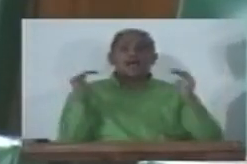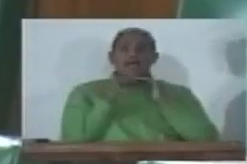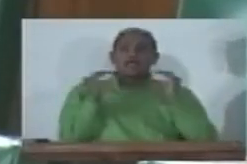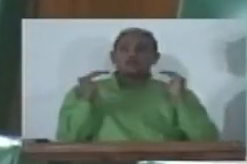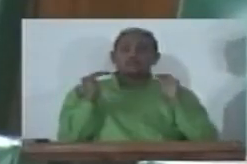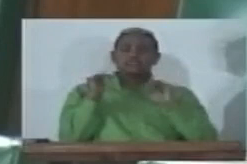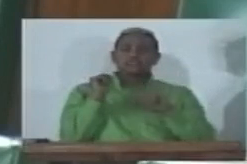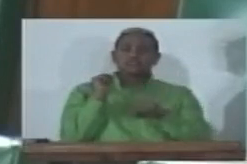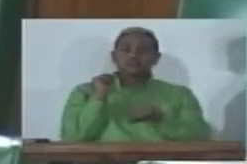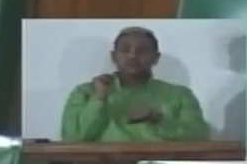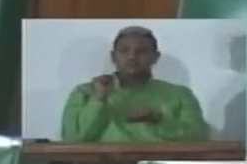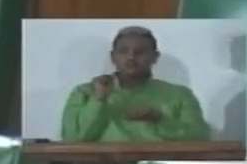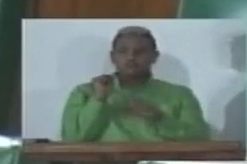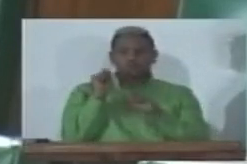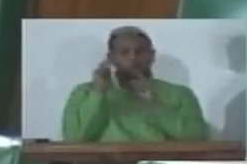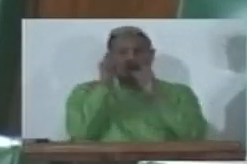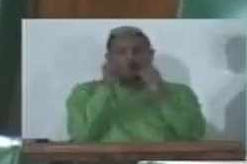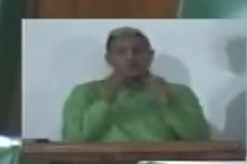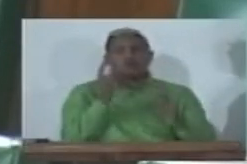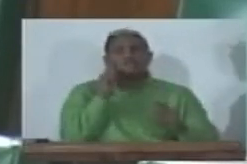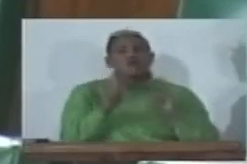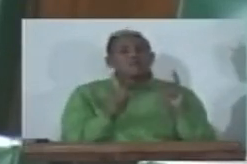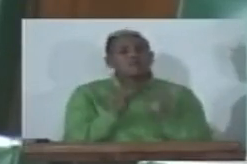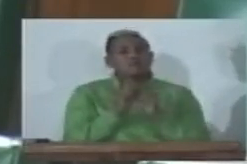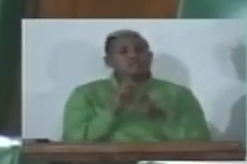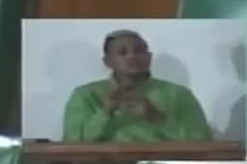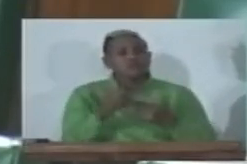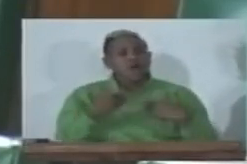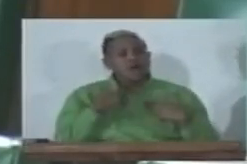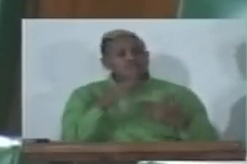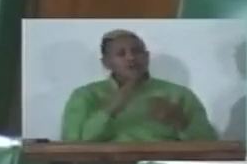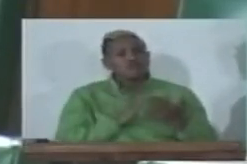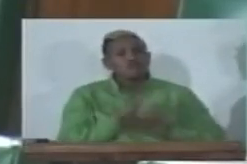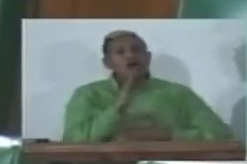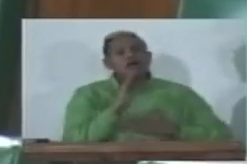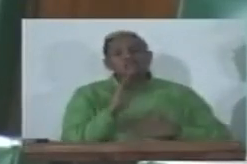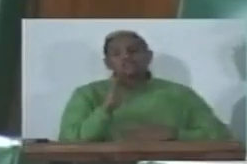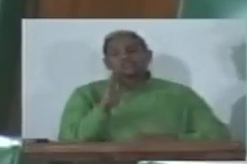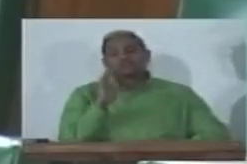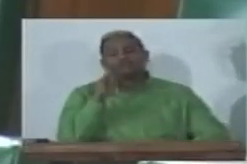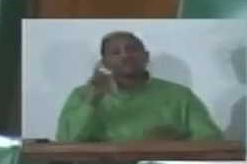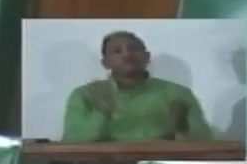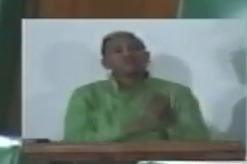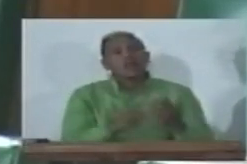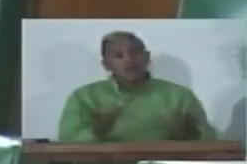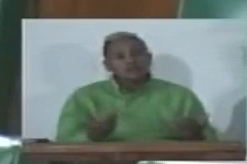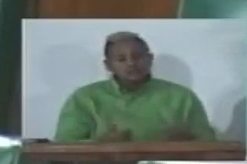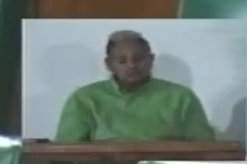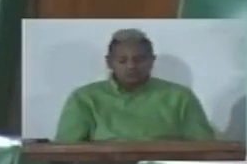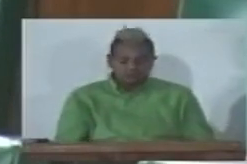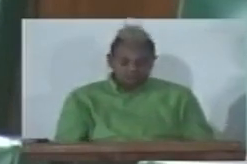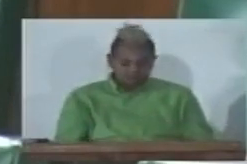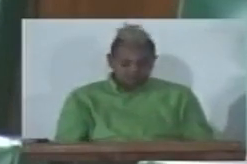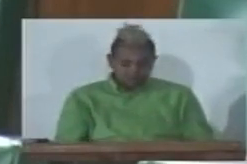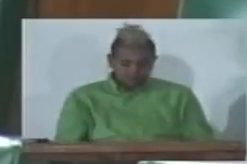agenda for people with disabilities to have their rights recognized.